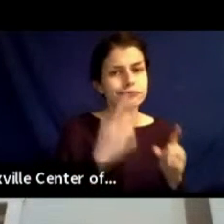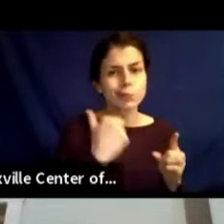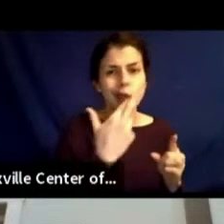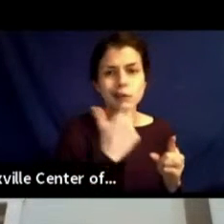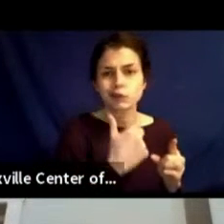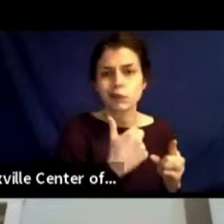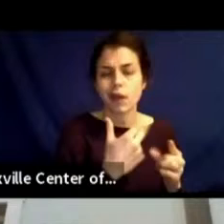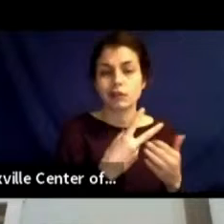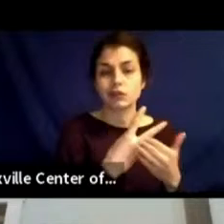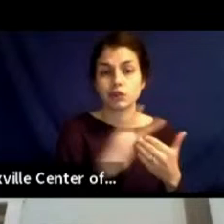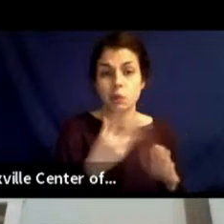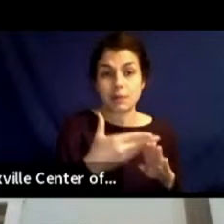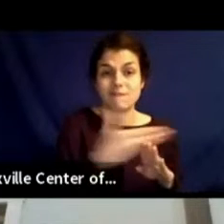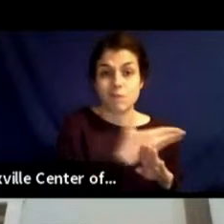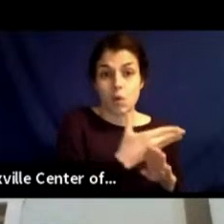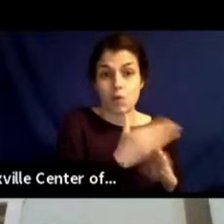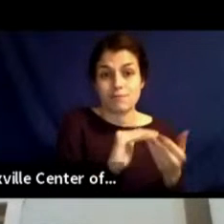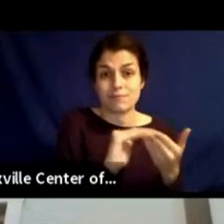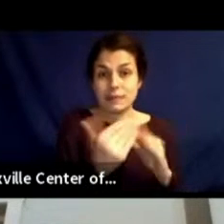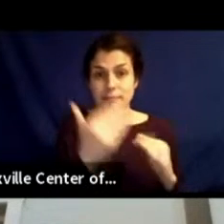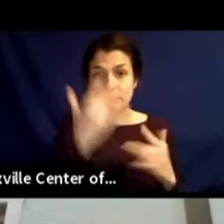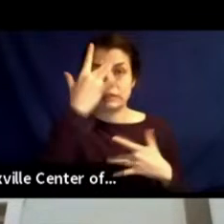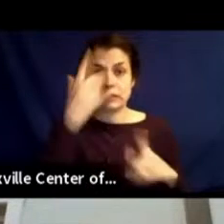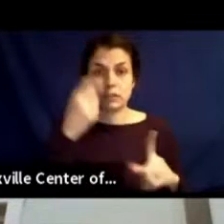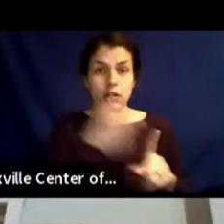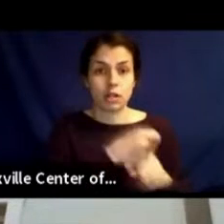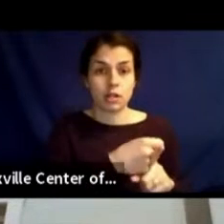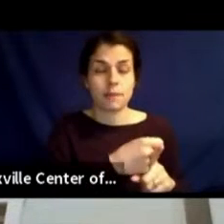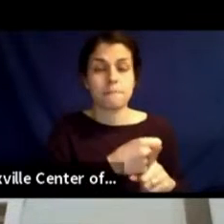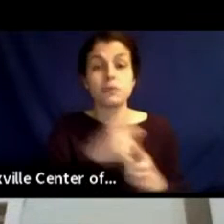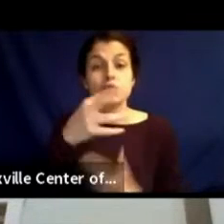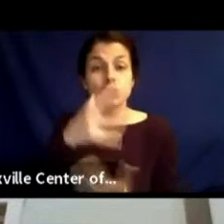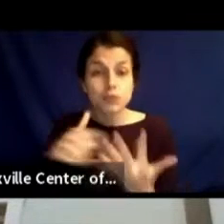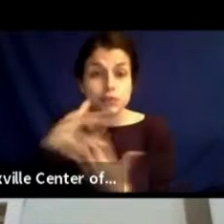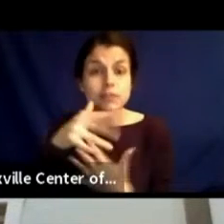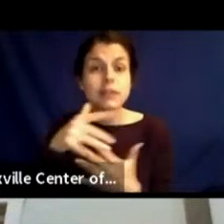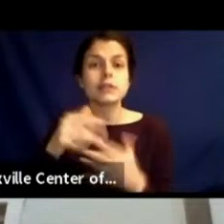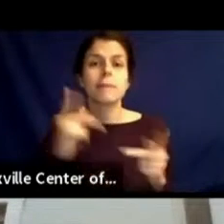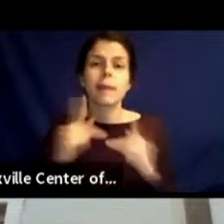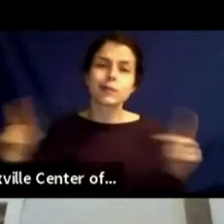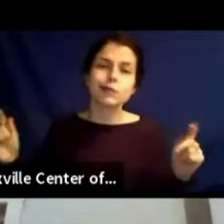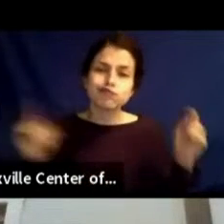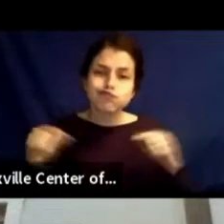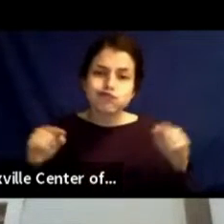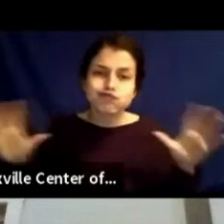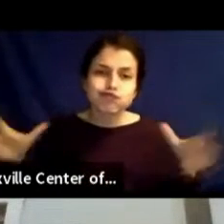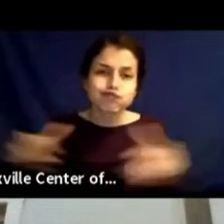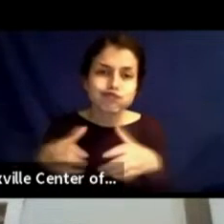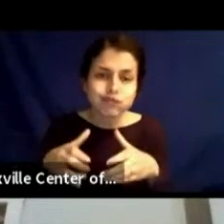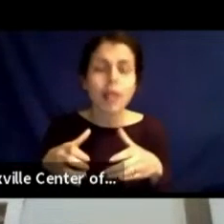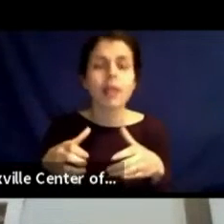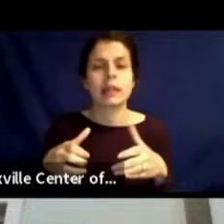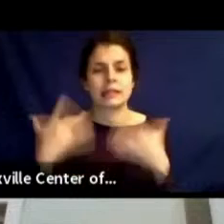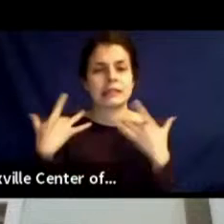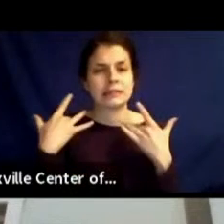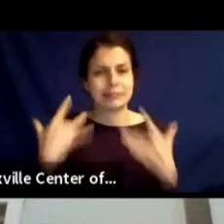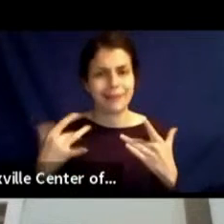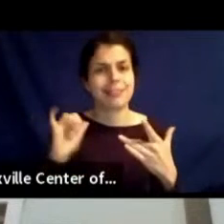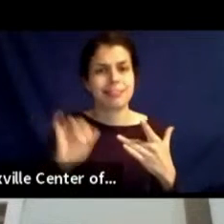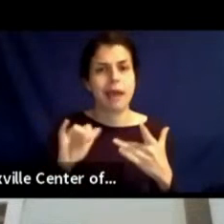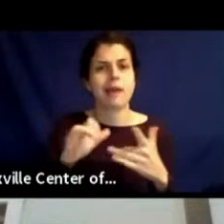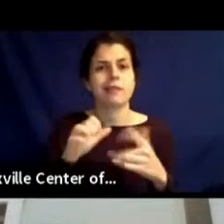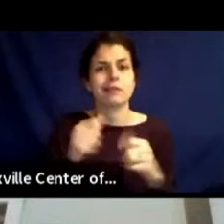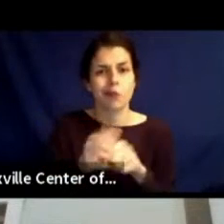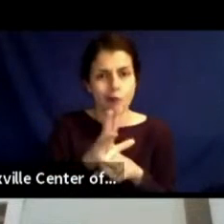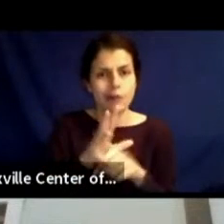became ill. And we know that socialization and gathering are ways that people transmit COVID, and you can't keep your